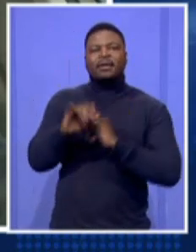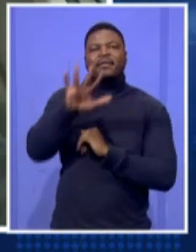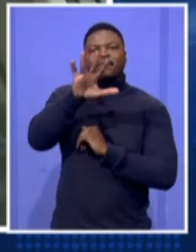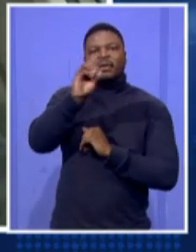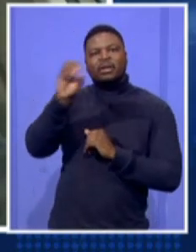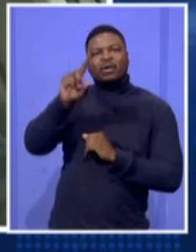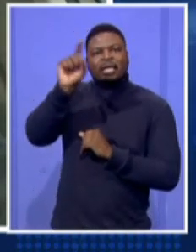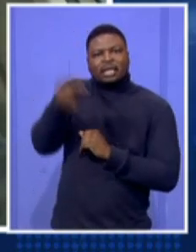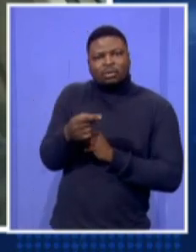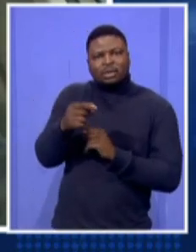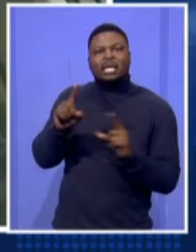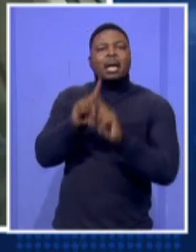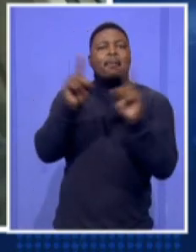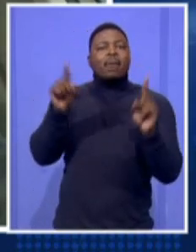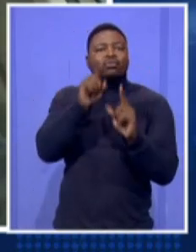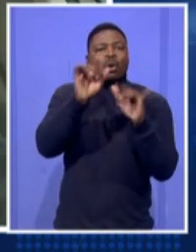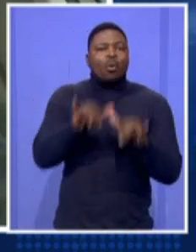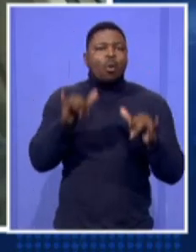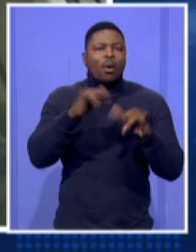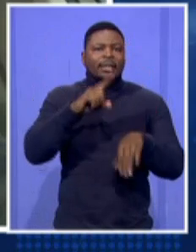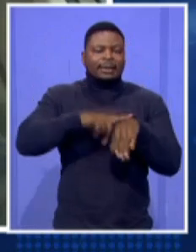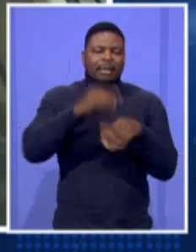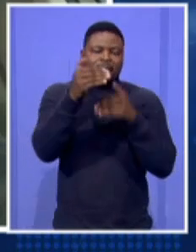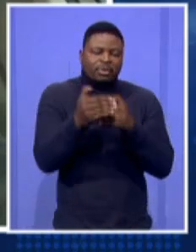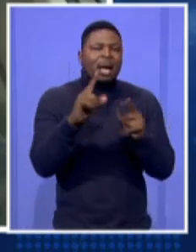deadline has passed. What now?